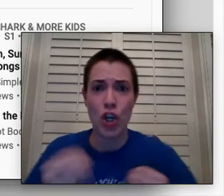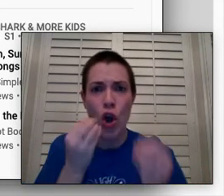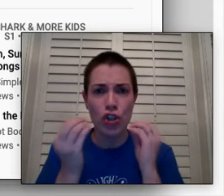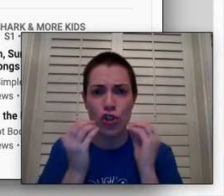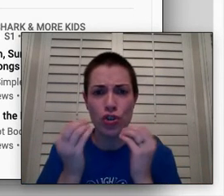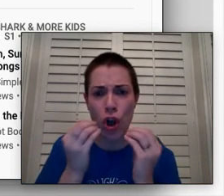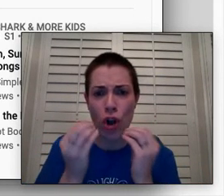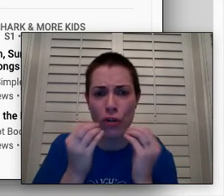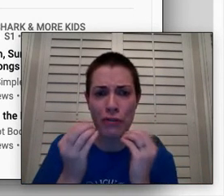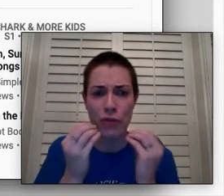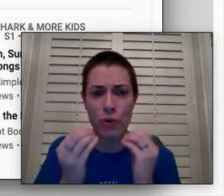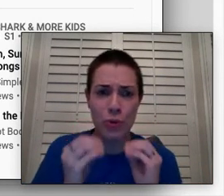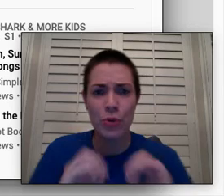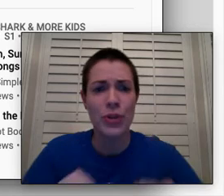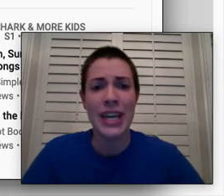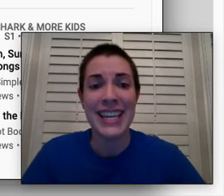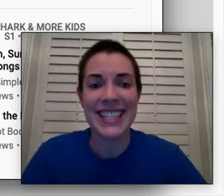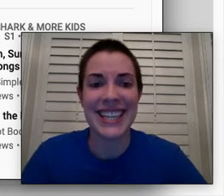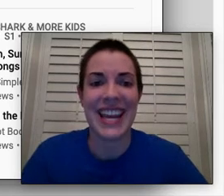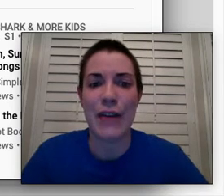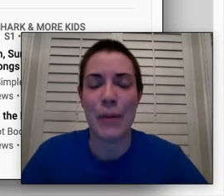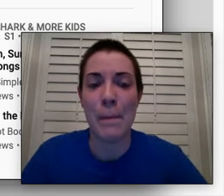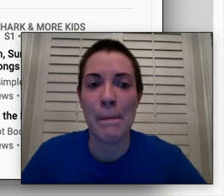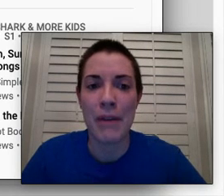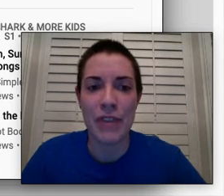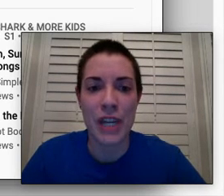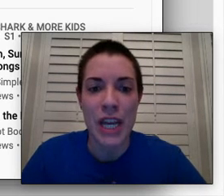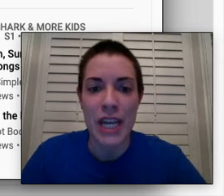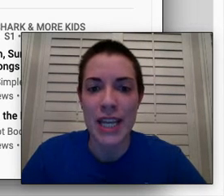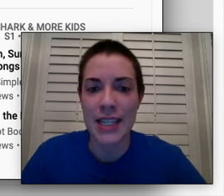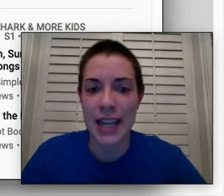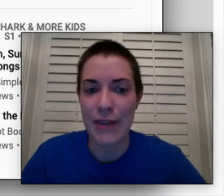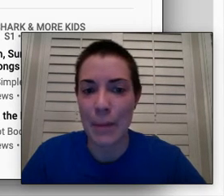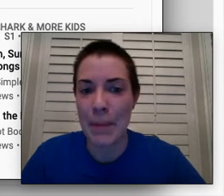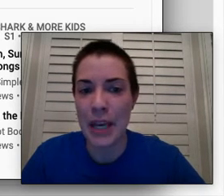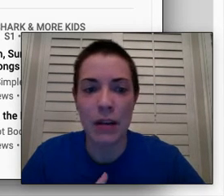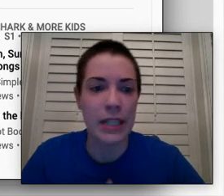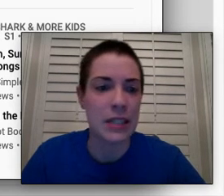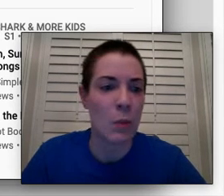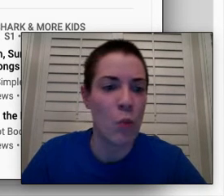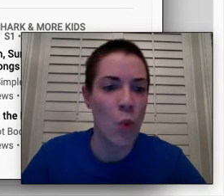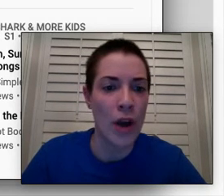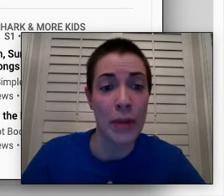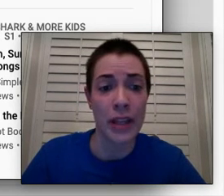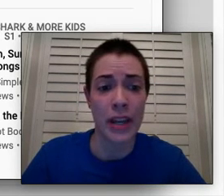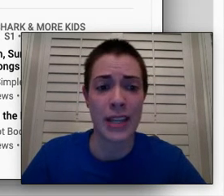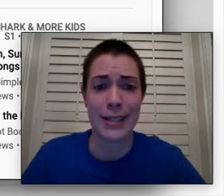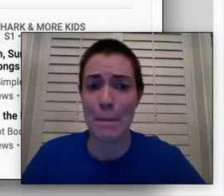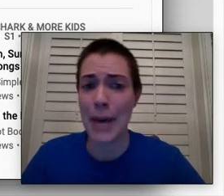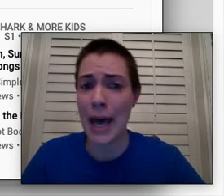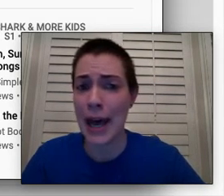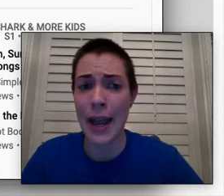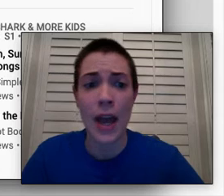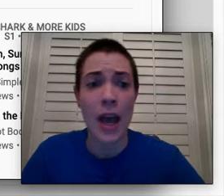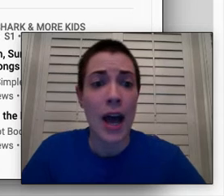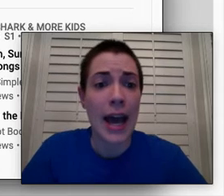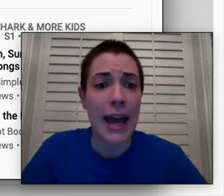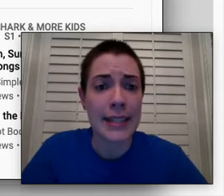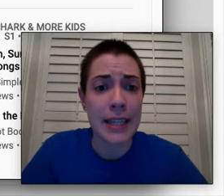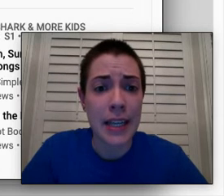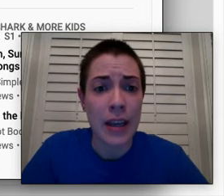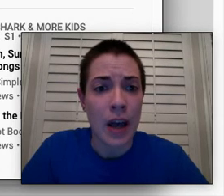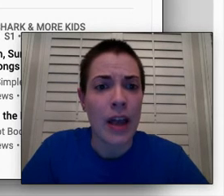eat junk food. He's going to have a muffin. He's going to have a pickle and some watermelon and some pie.